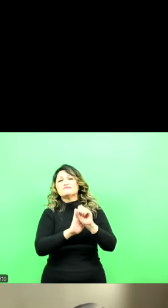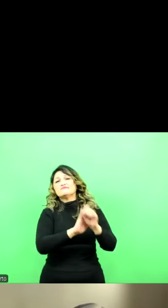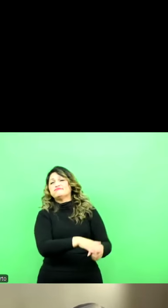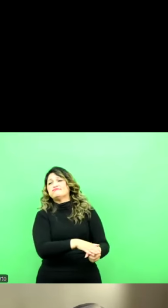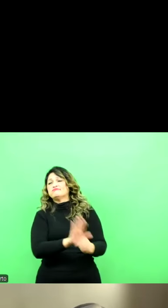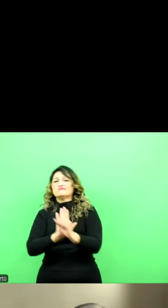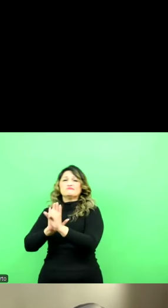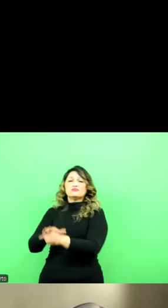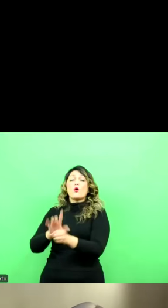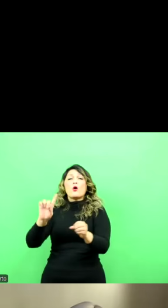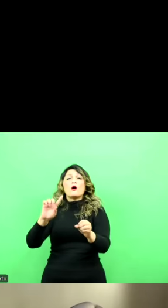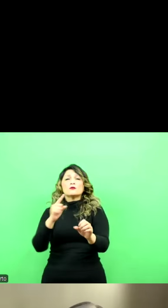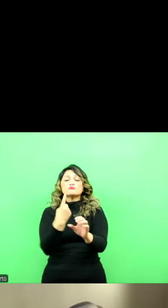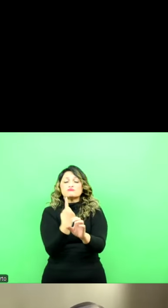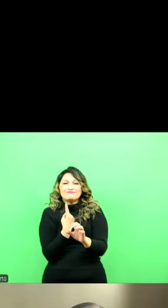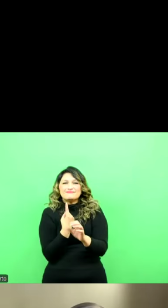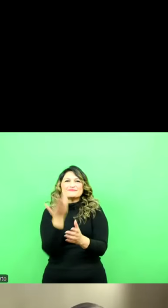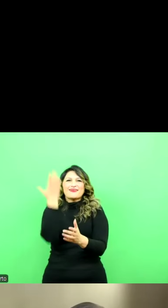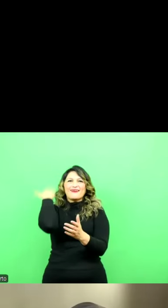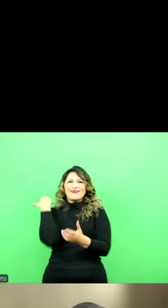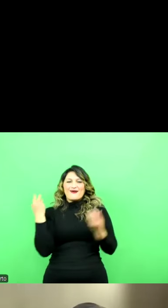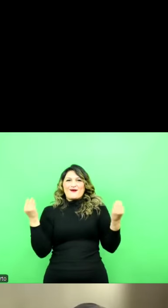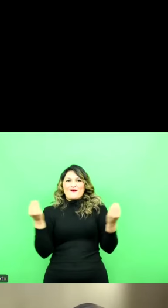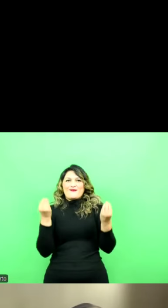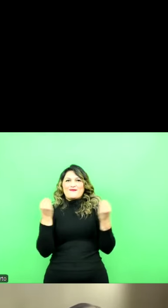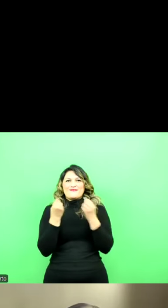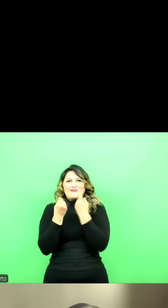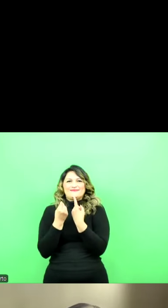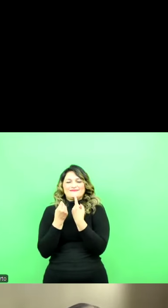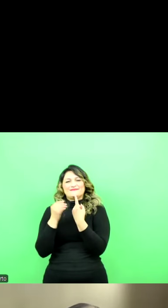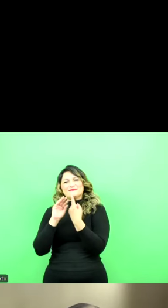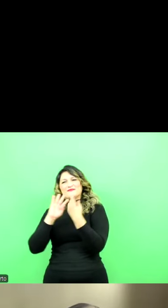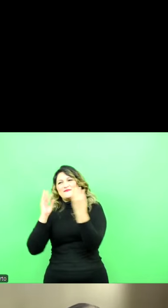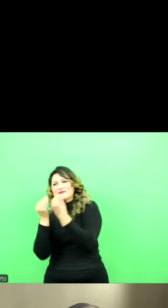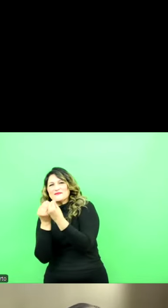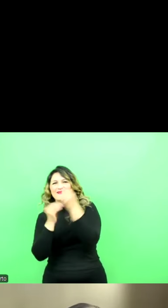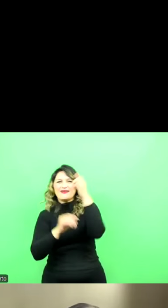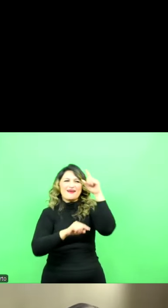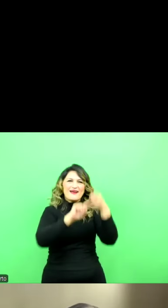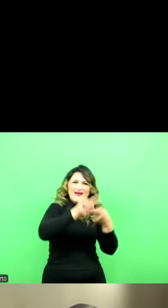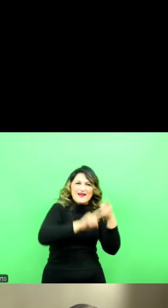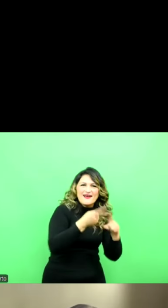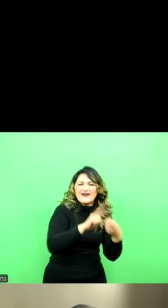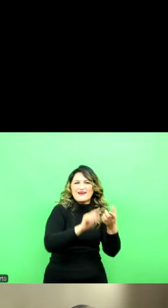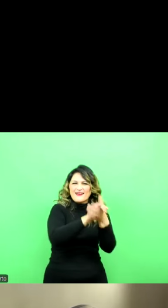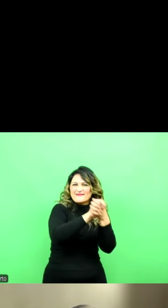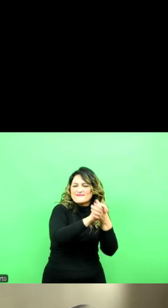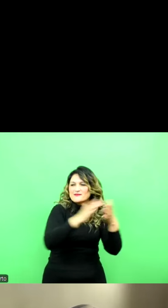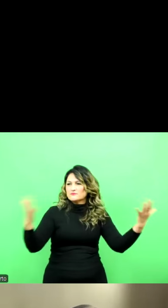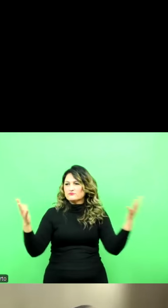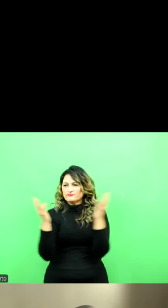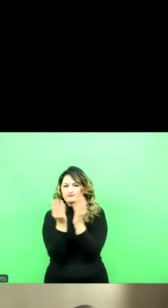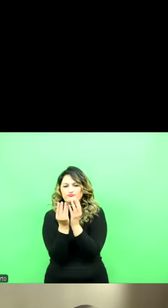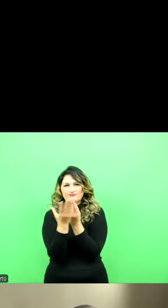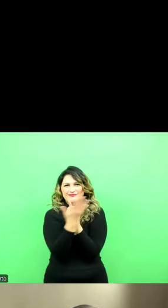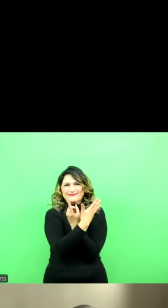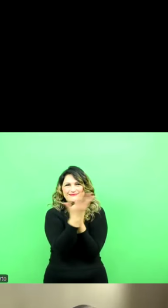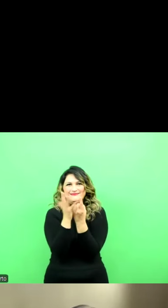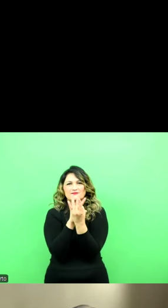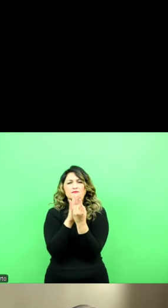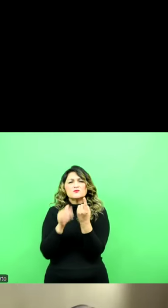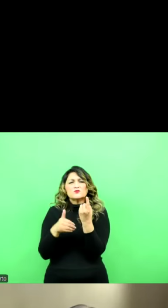a lower rate of information seeking behavior by older persons. We also need to